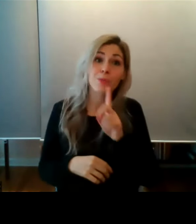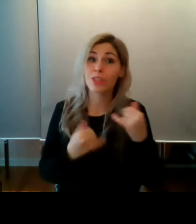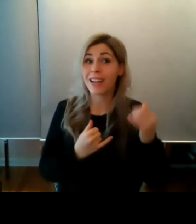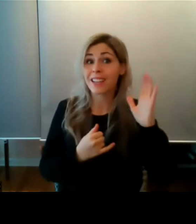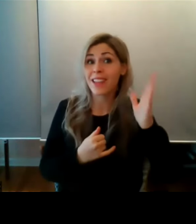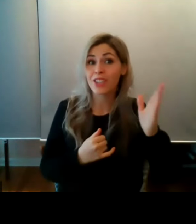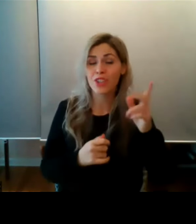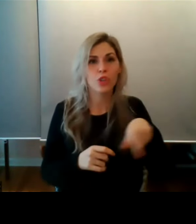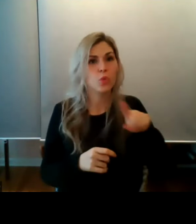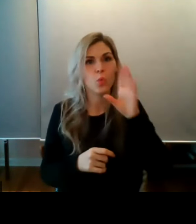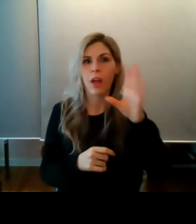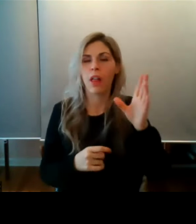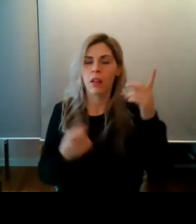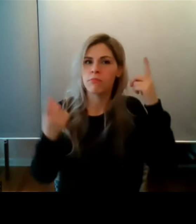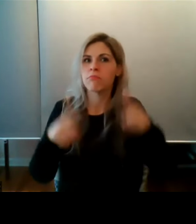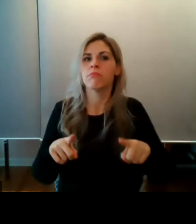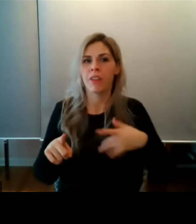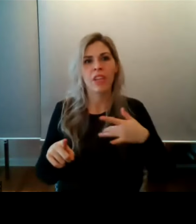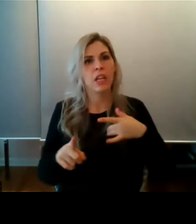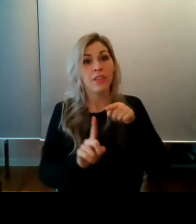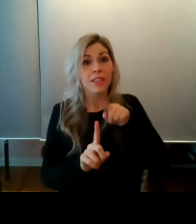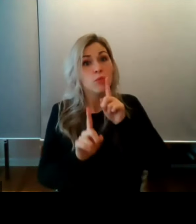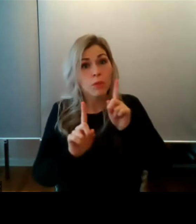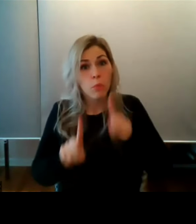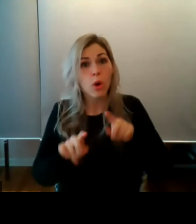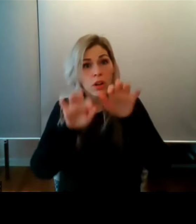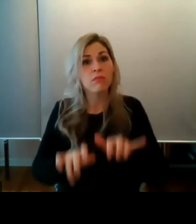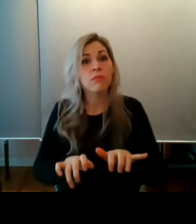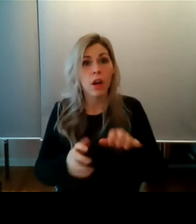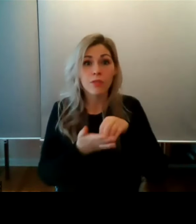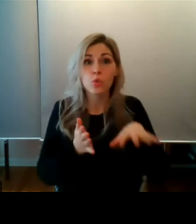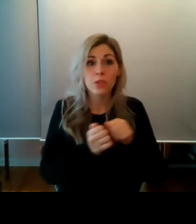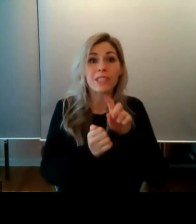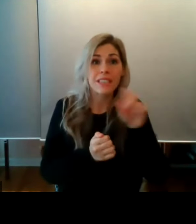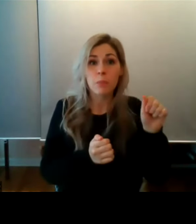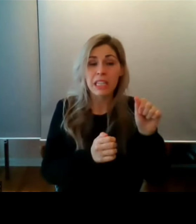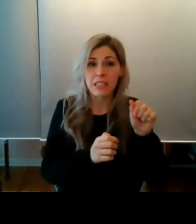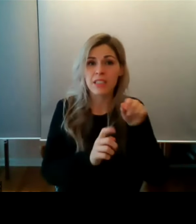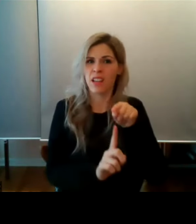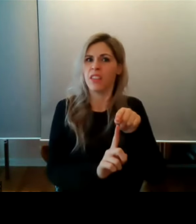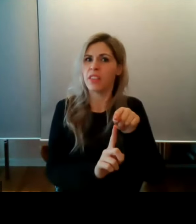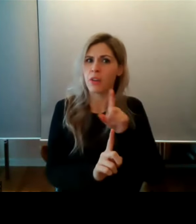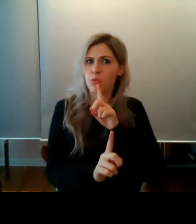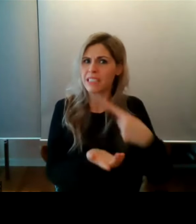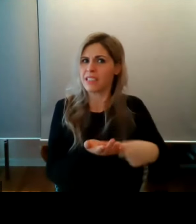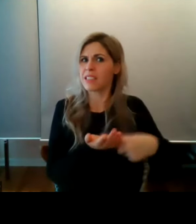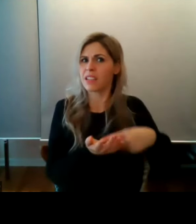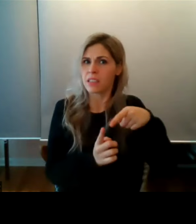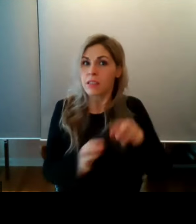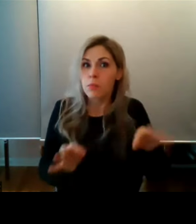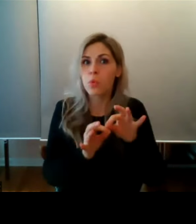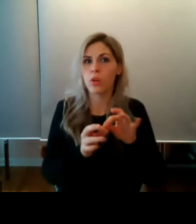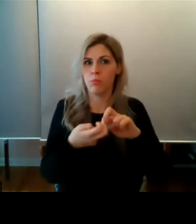that this report on students with disabilities not only addresses this important issue, but also shows